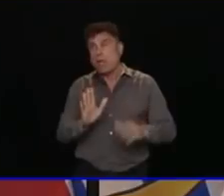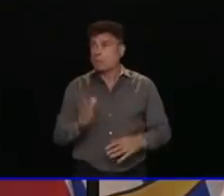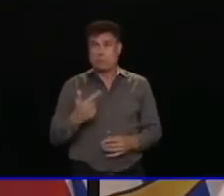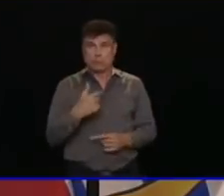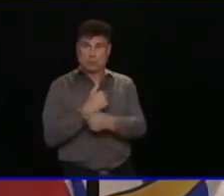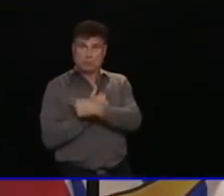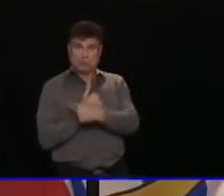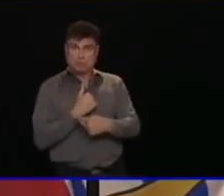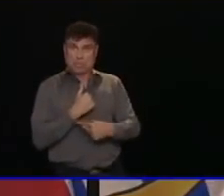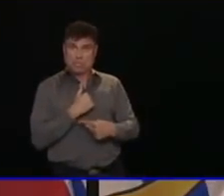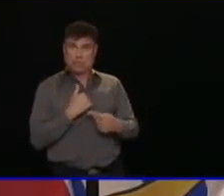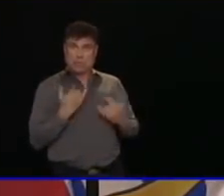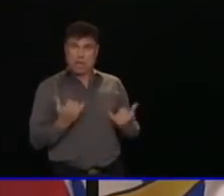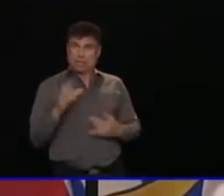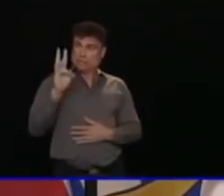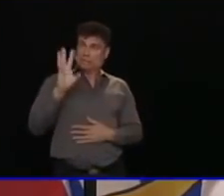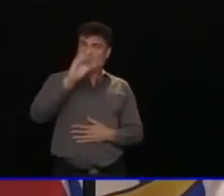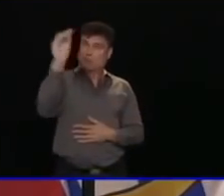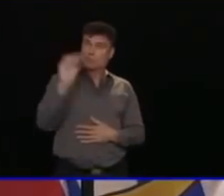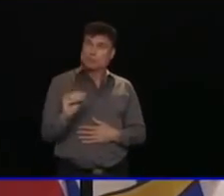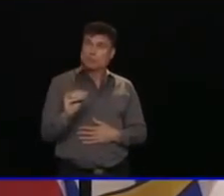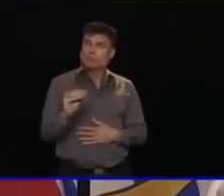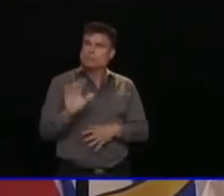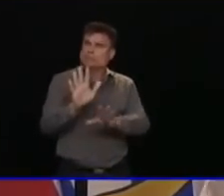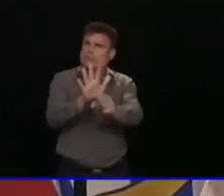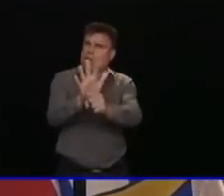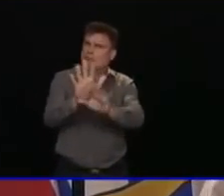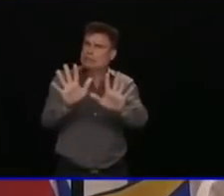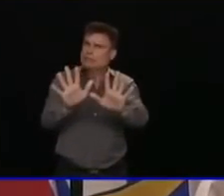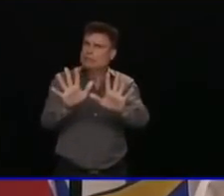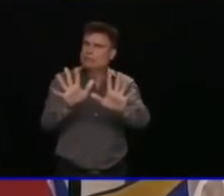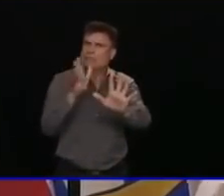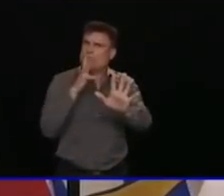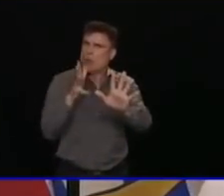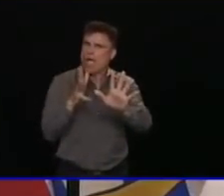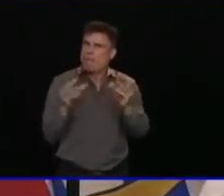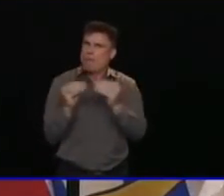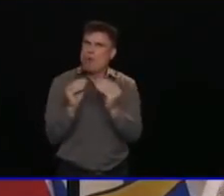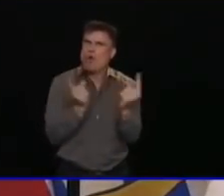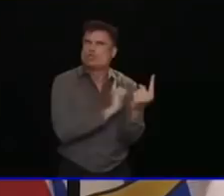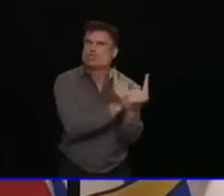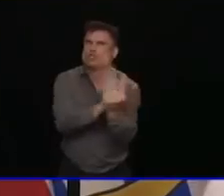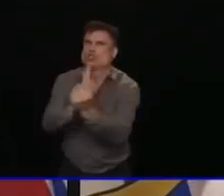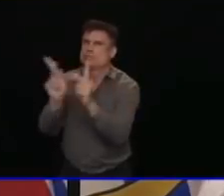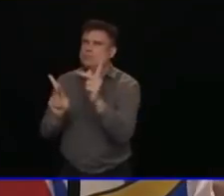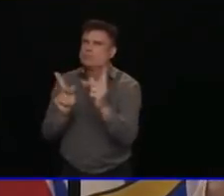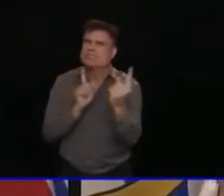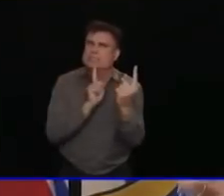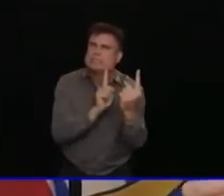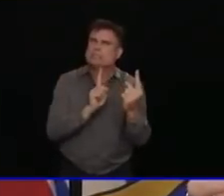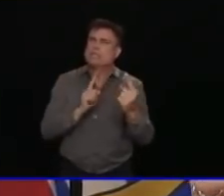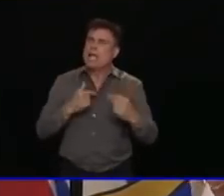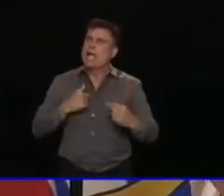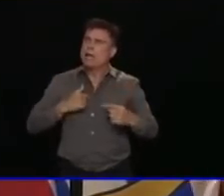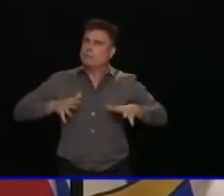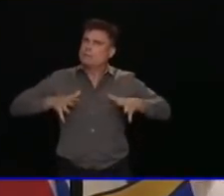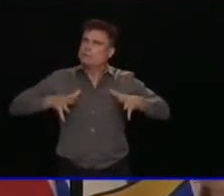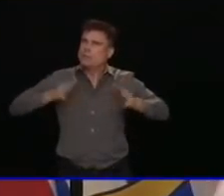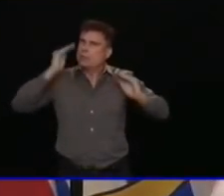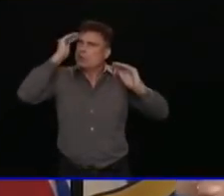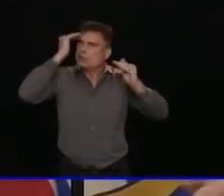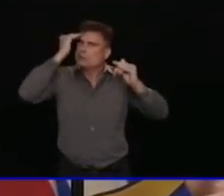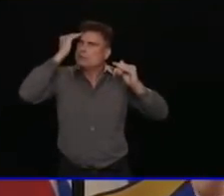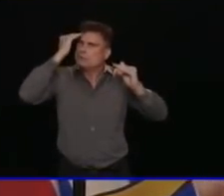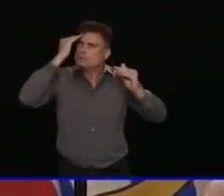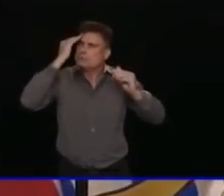three. What it's telling us is that we've increased the number of places we're going, the spaces that we're going